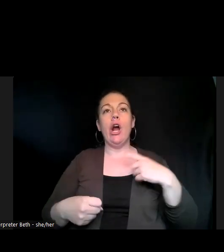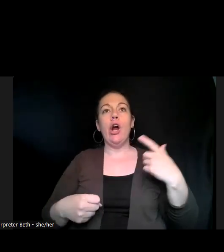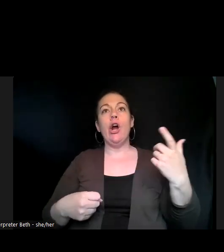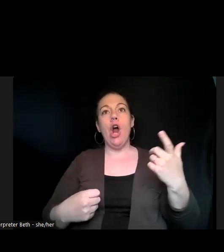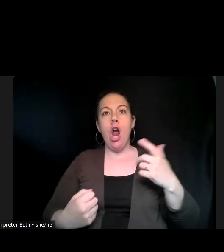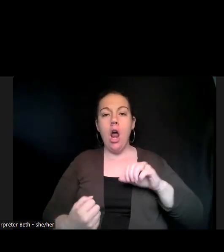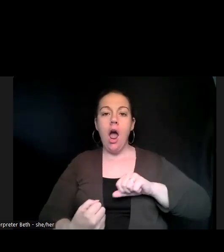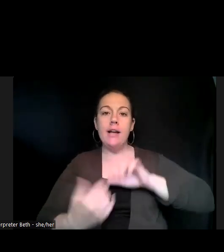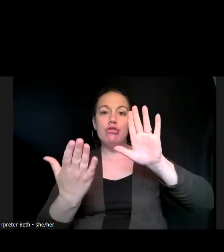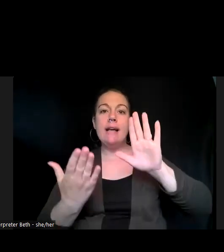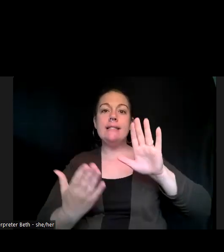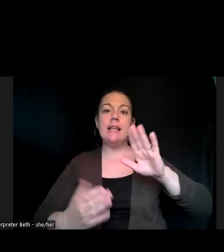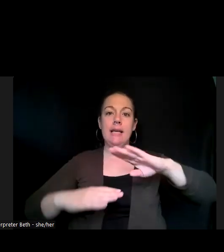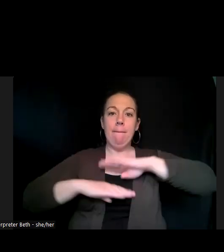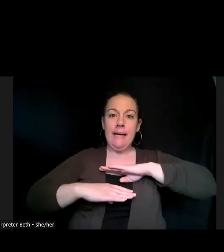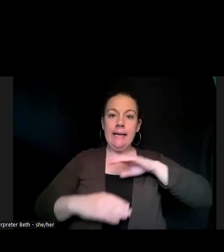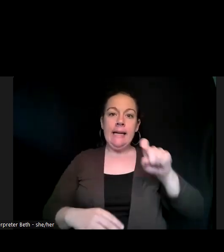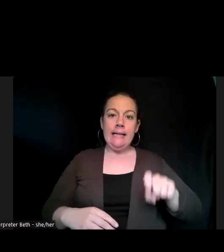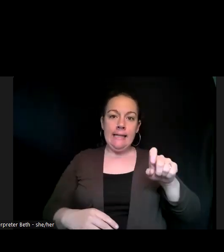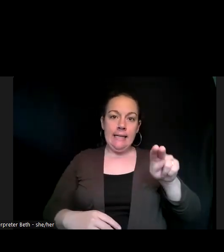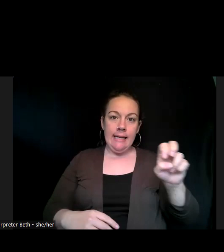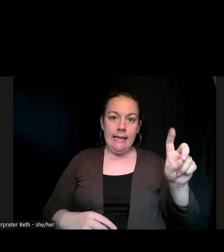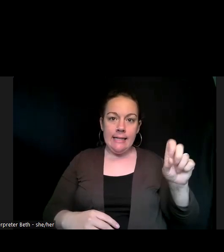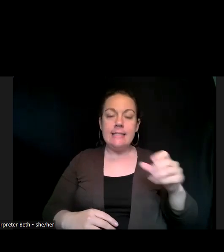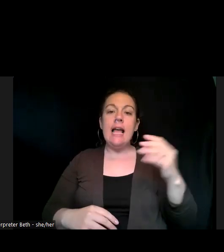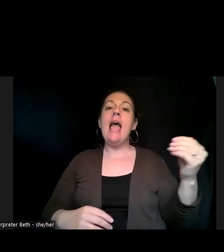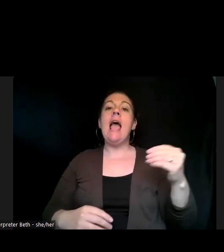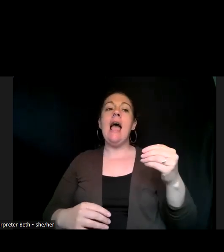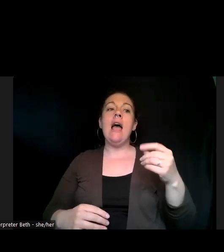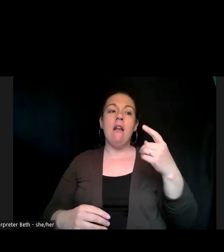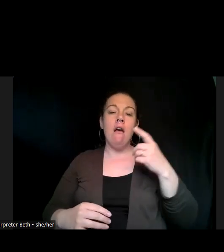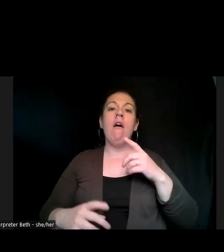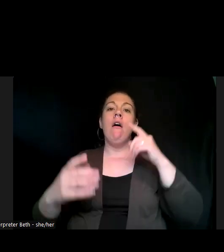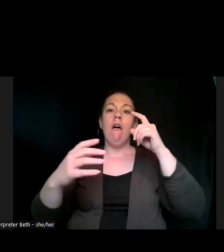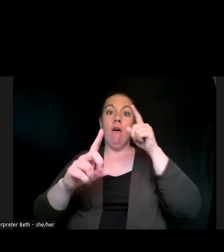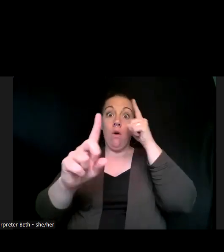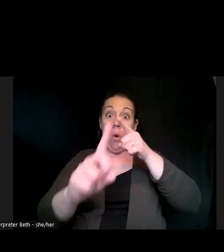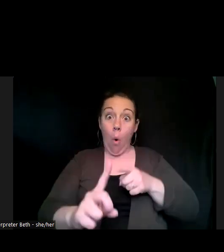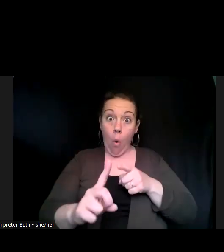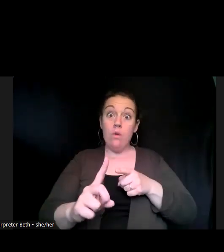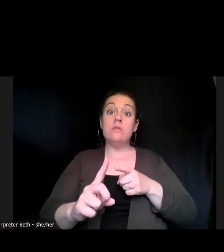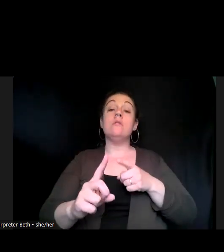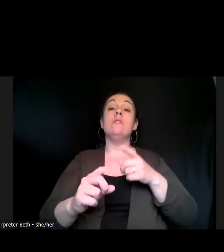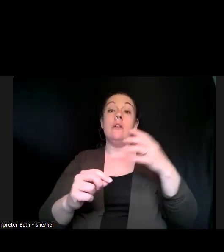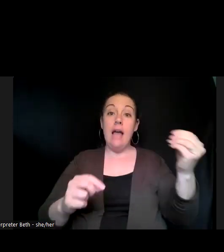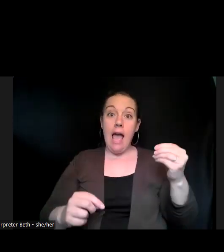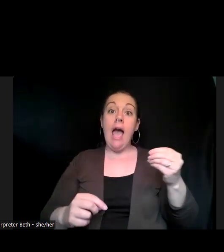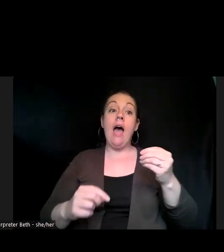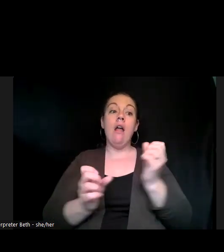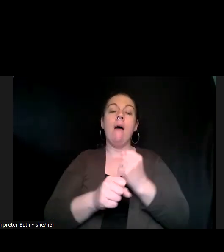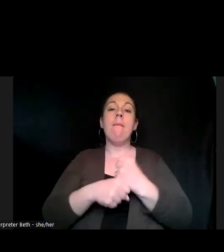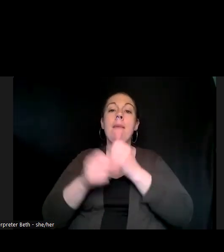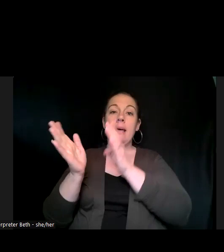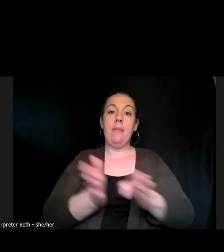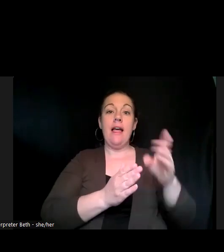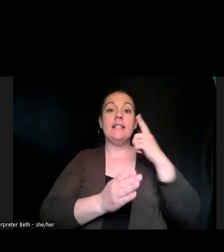addressing these needs, making sure that we're making progress towards our goals, and making sure that we're planning for the future once this money ends, because we know that